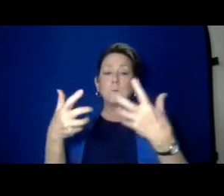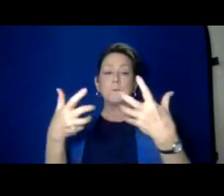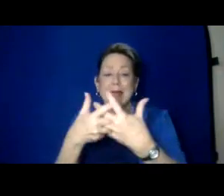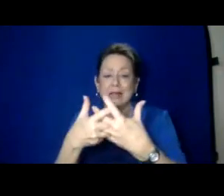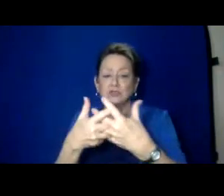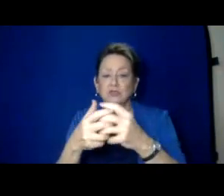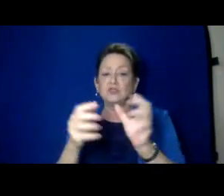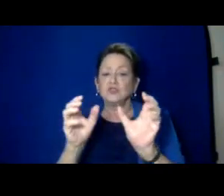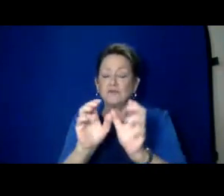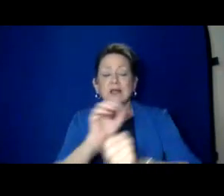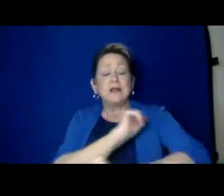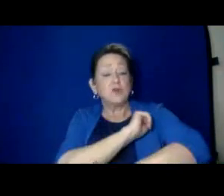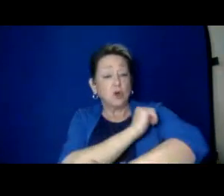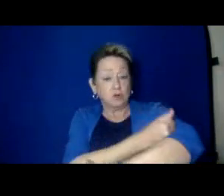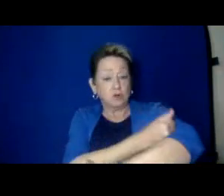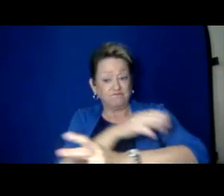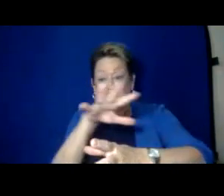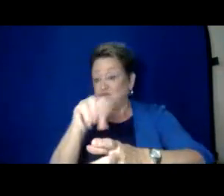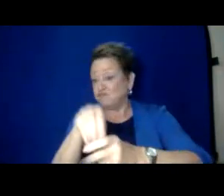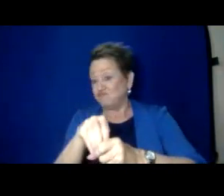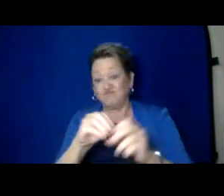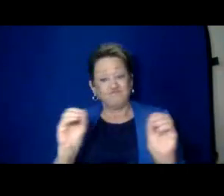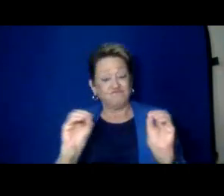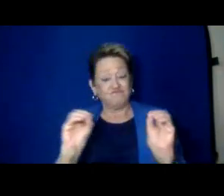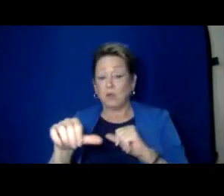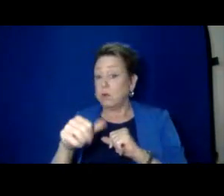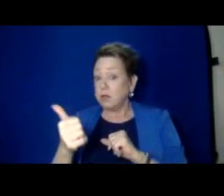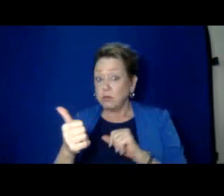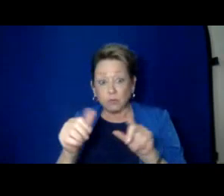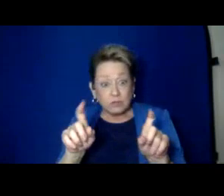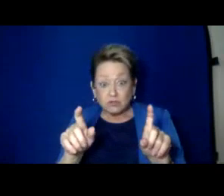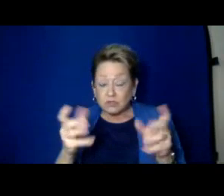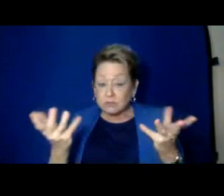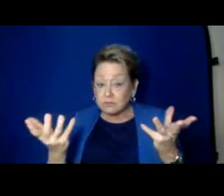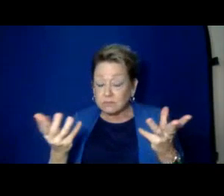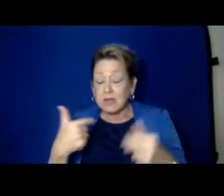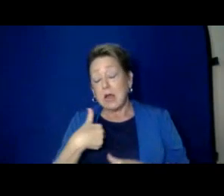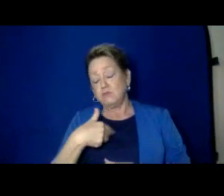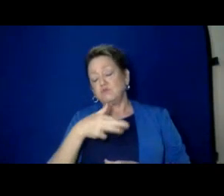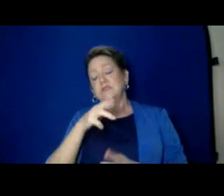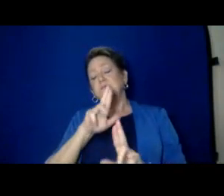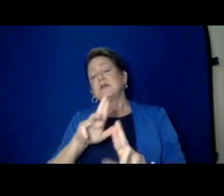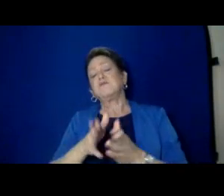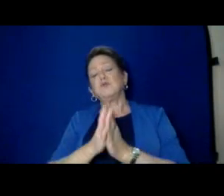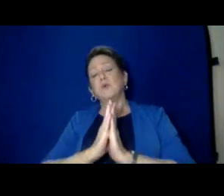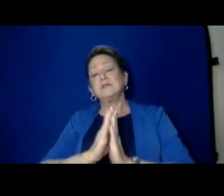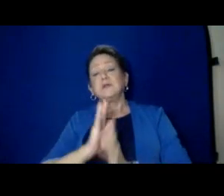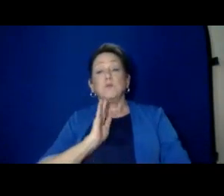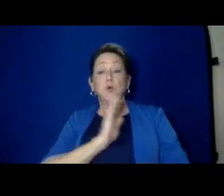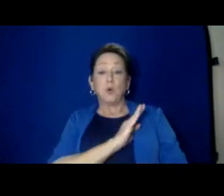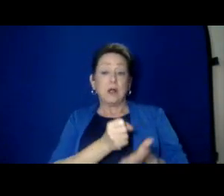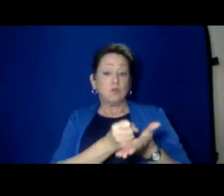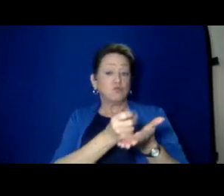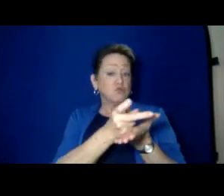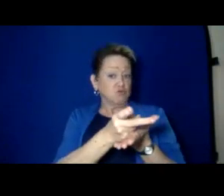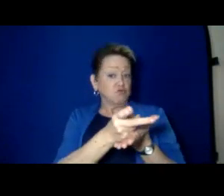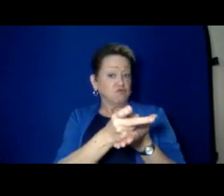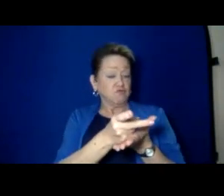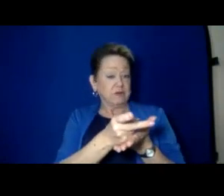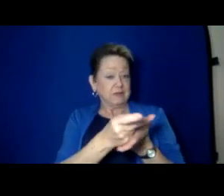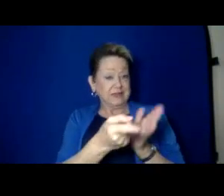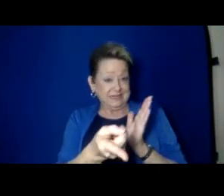authorizations are included. So if there are no further questions, I respectfully request that the board approves